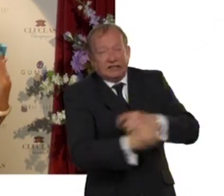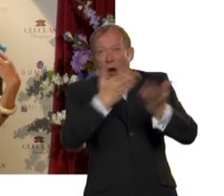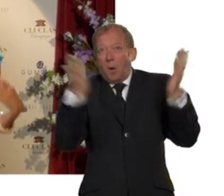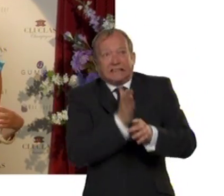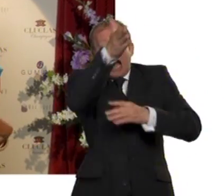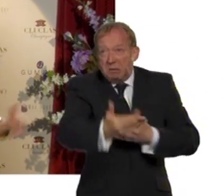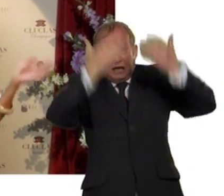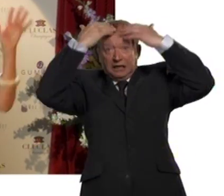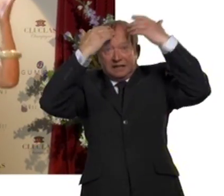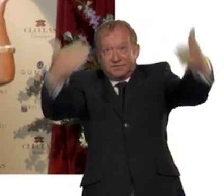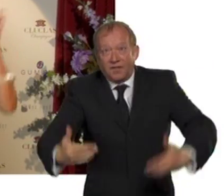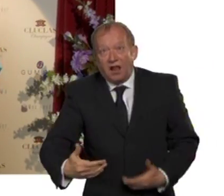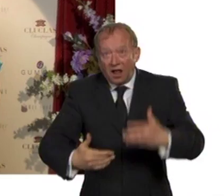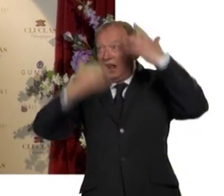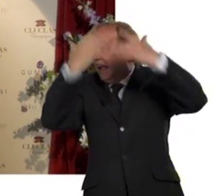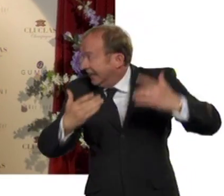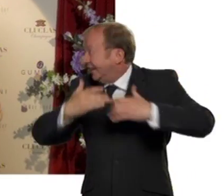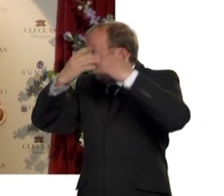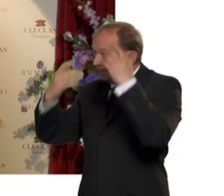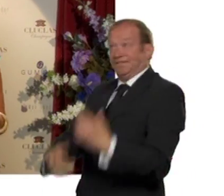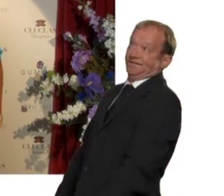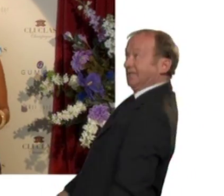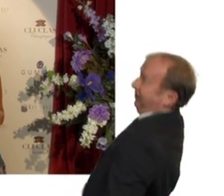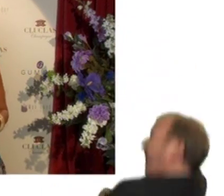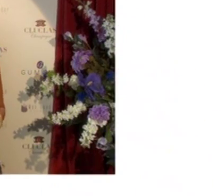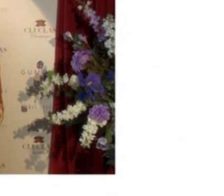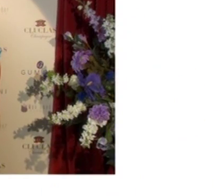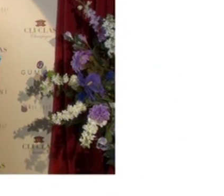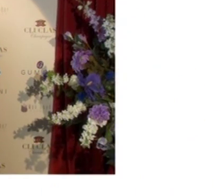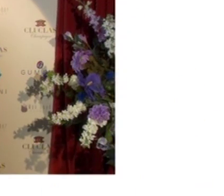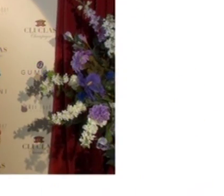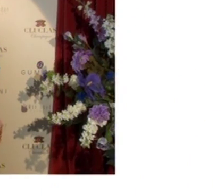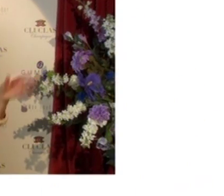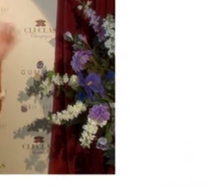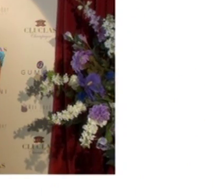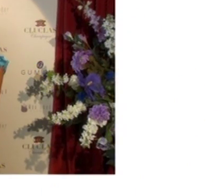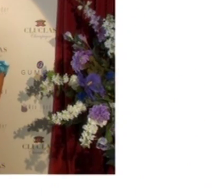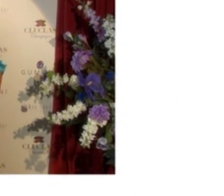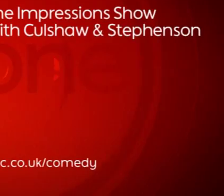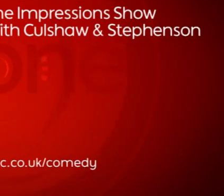So, what's going on? Oh my God.